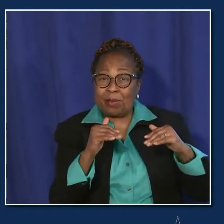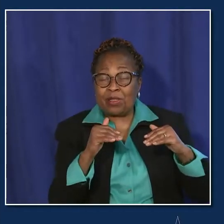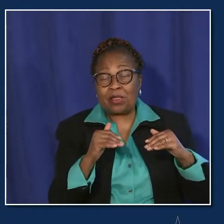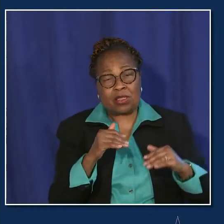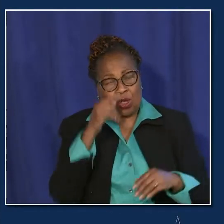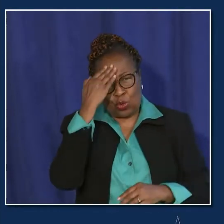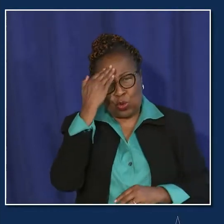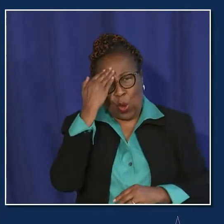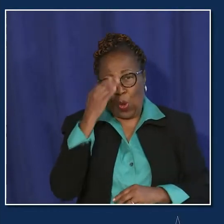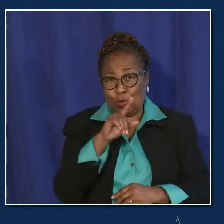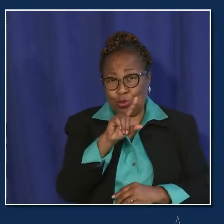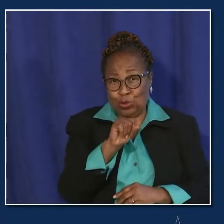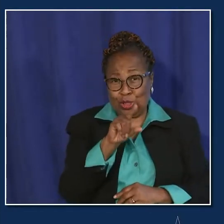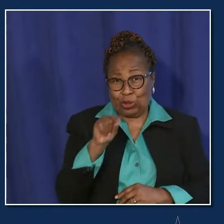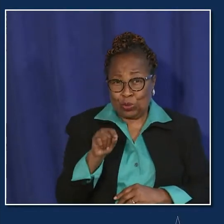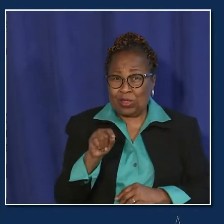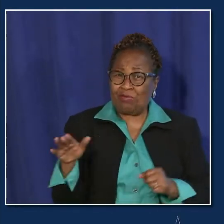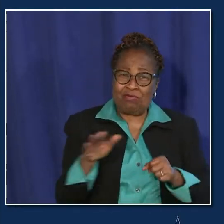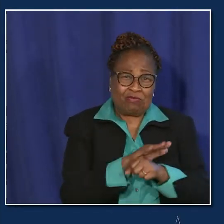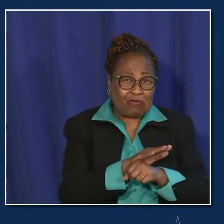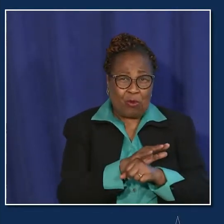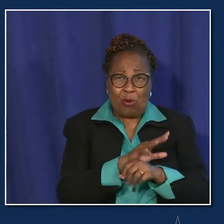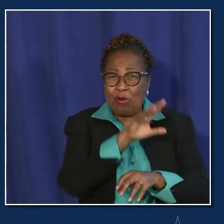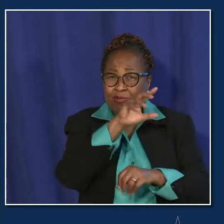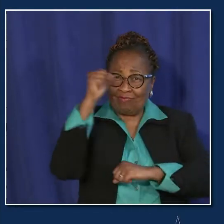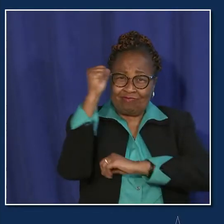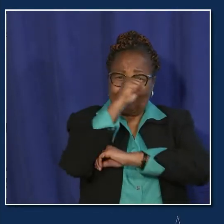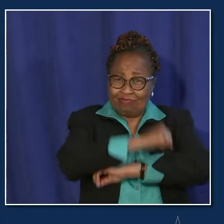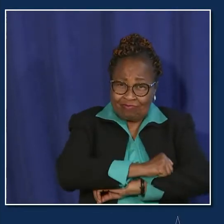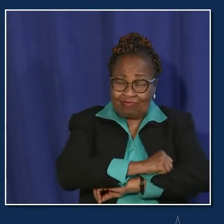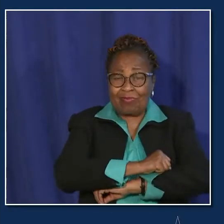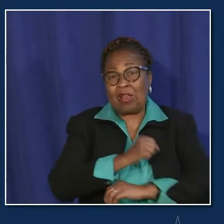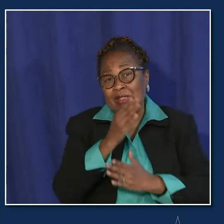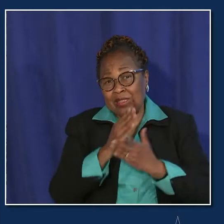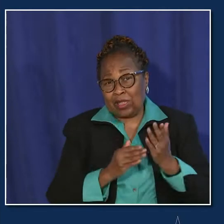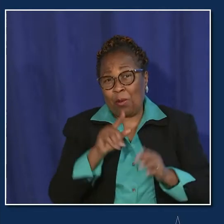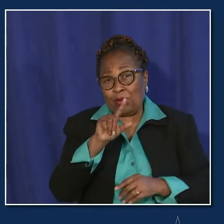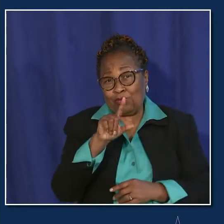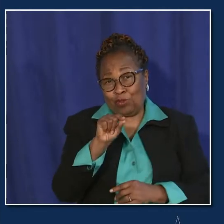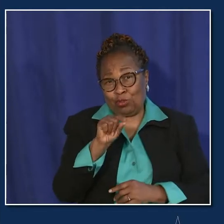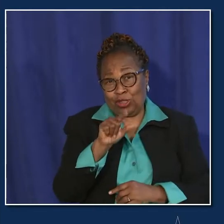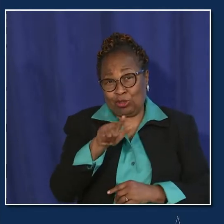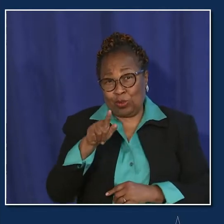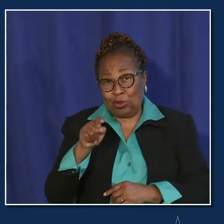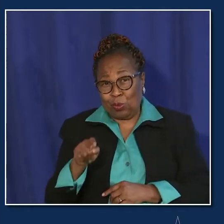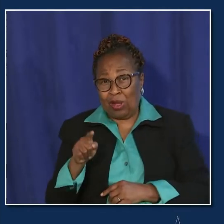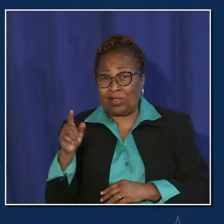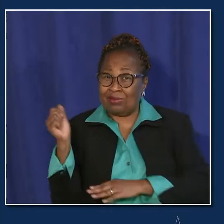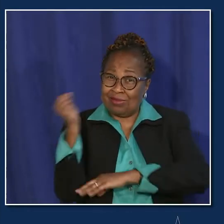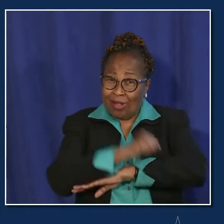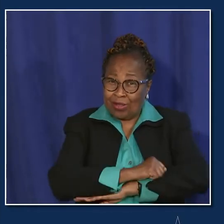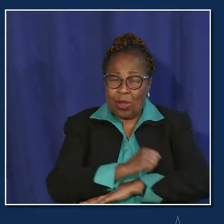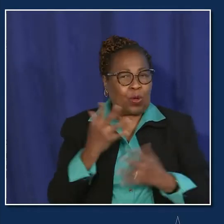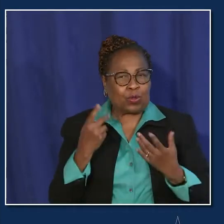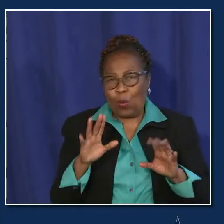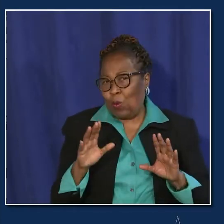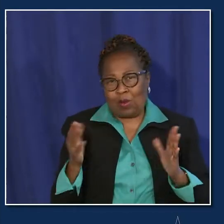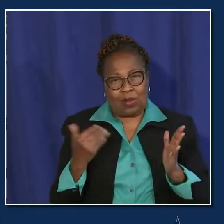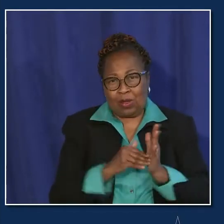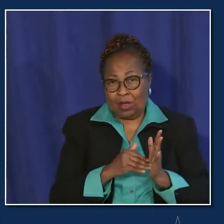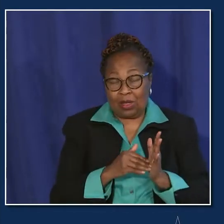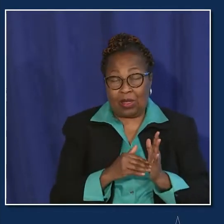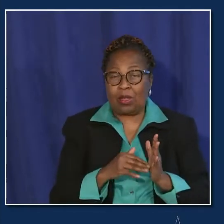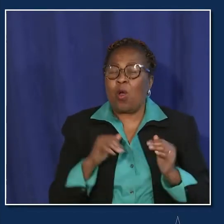2020 and part of 2021. The reality is this scenario, the worst case, is